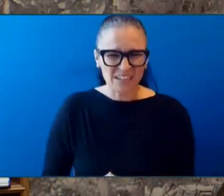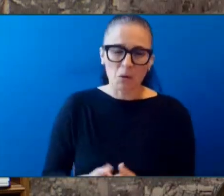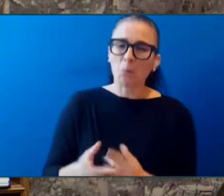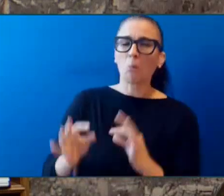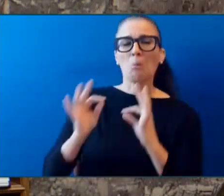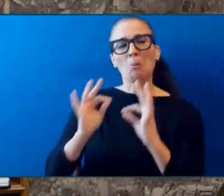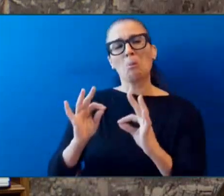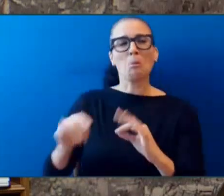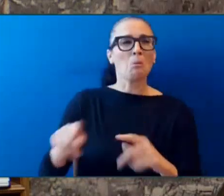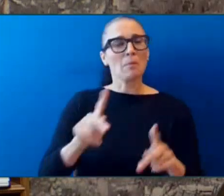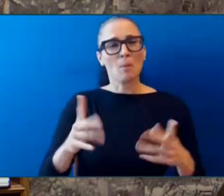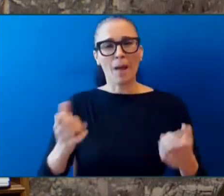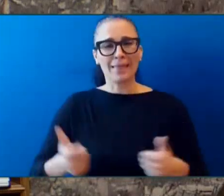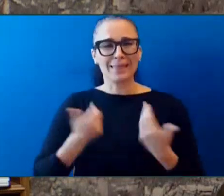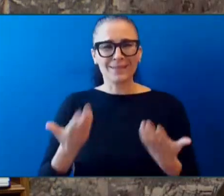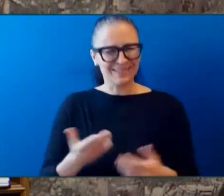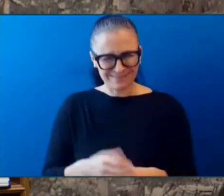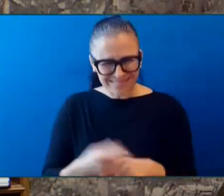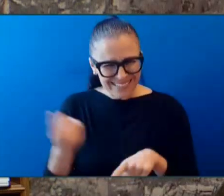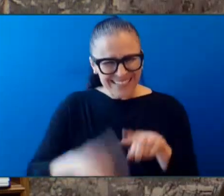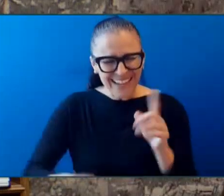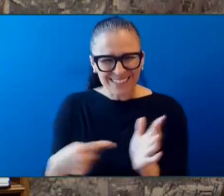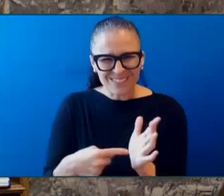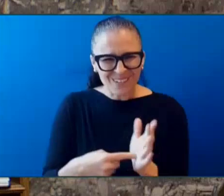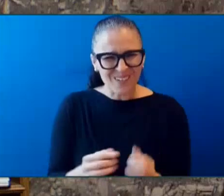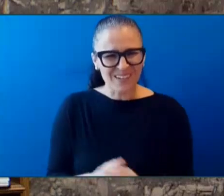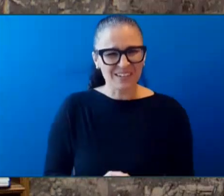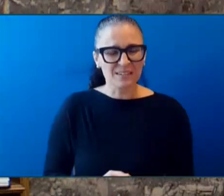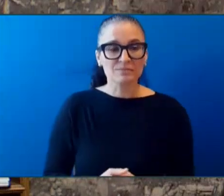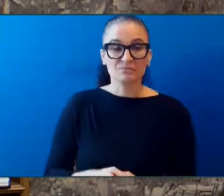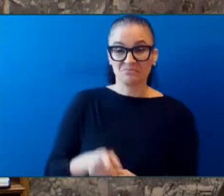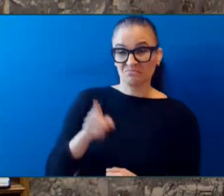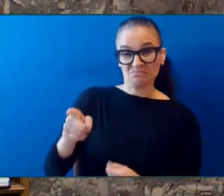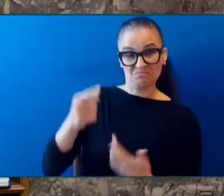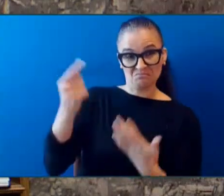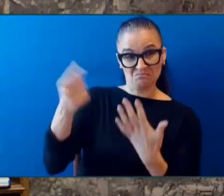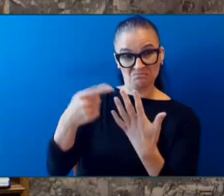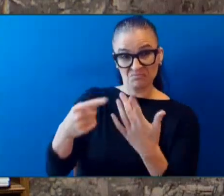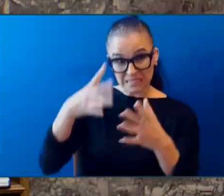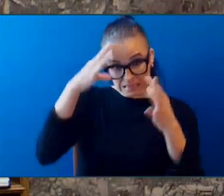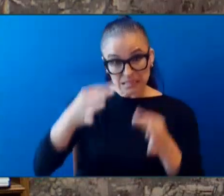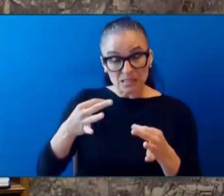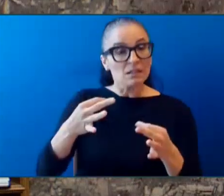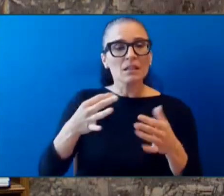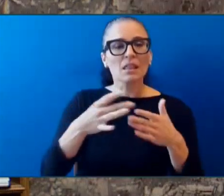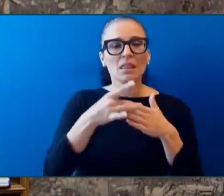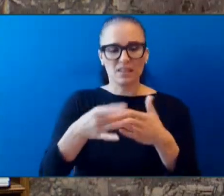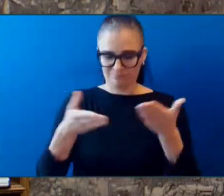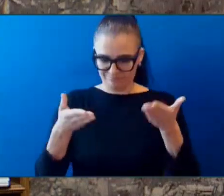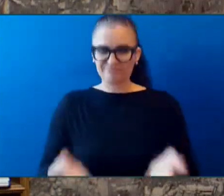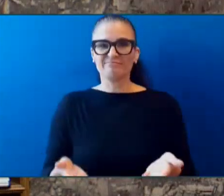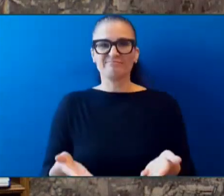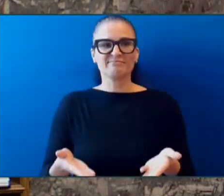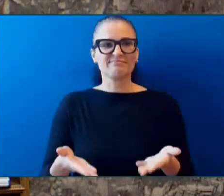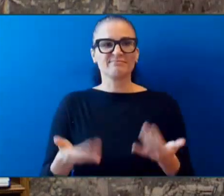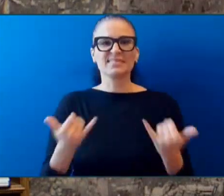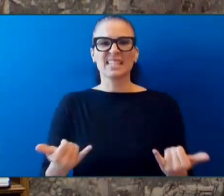got us to be the most unaffordable jurisdiction in North America when it comes to housing. That's your record.